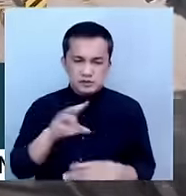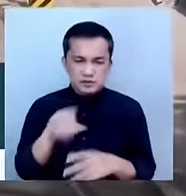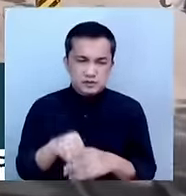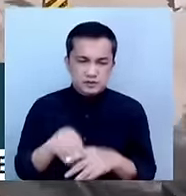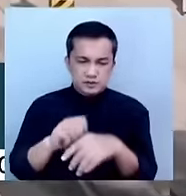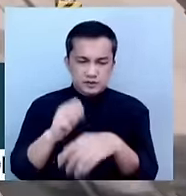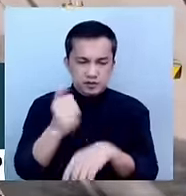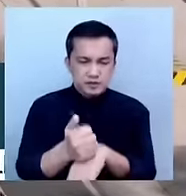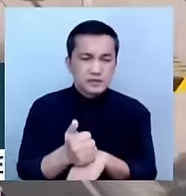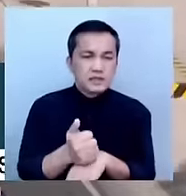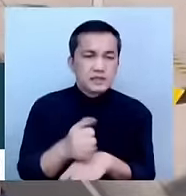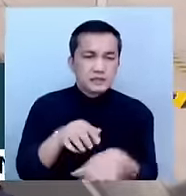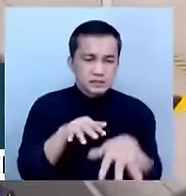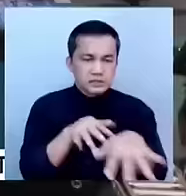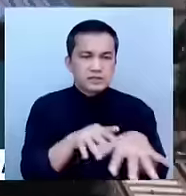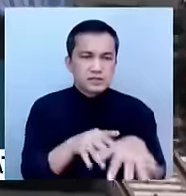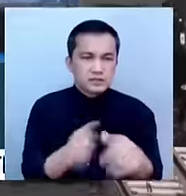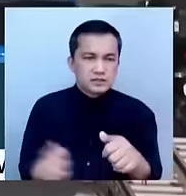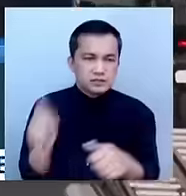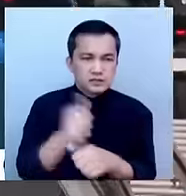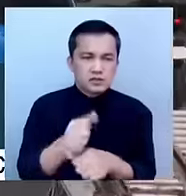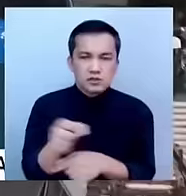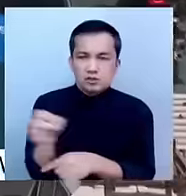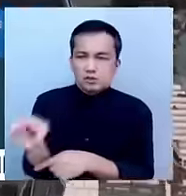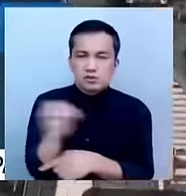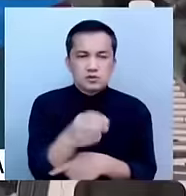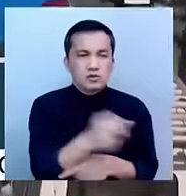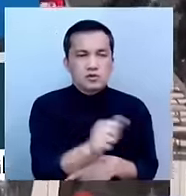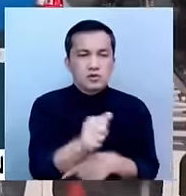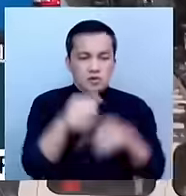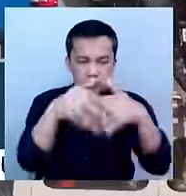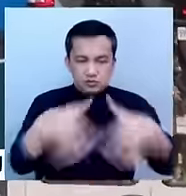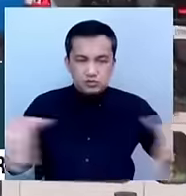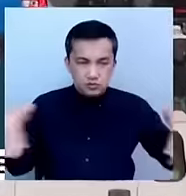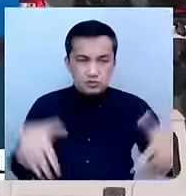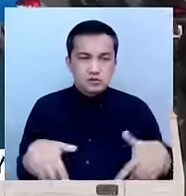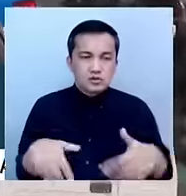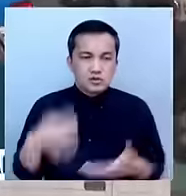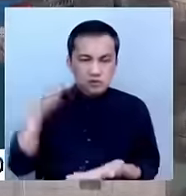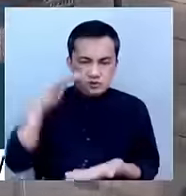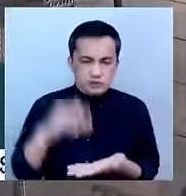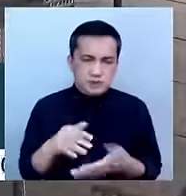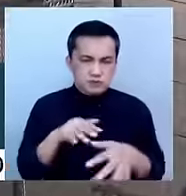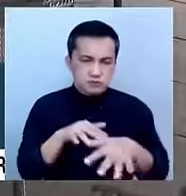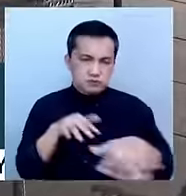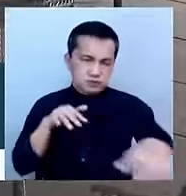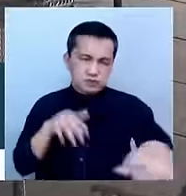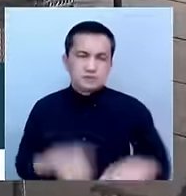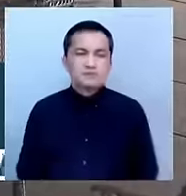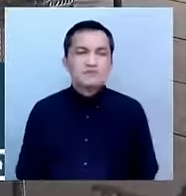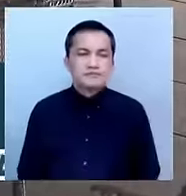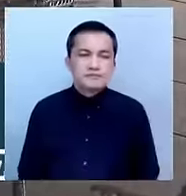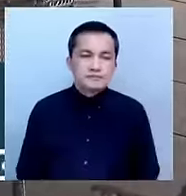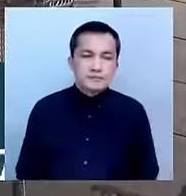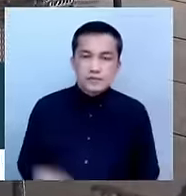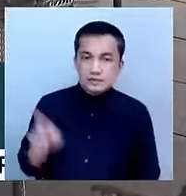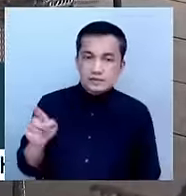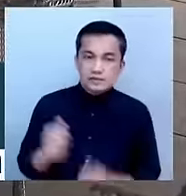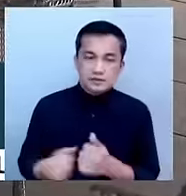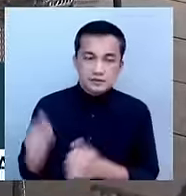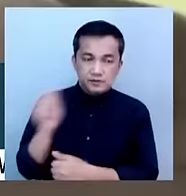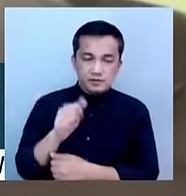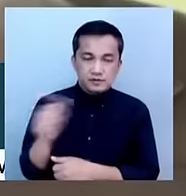traffic czar to command all stakeholders in order to decongest the capital's main thoroughfare. MAP Chairman of Transportation